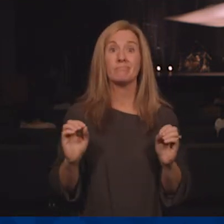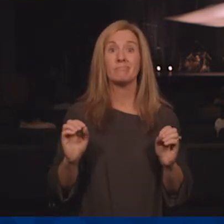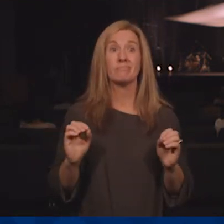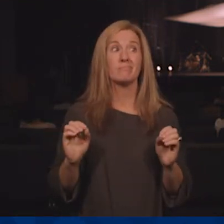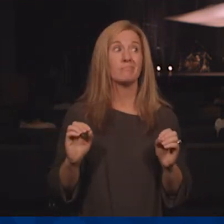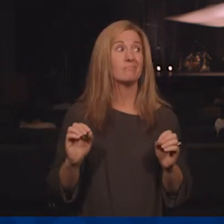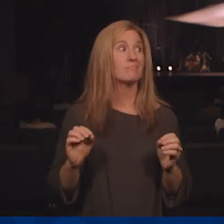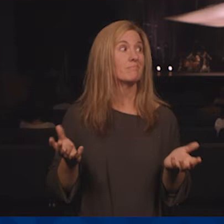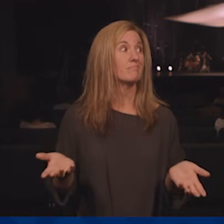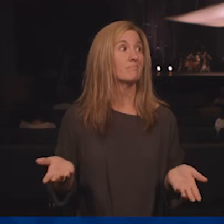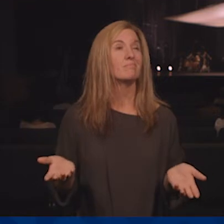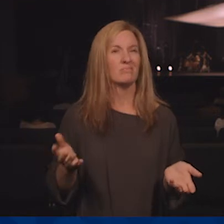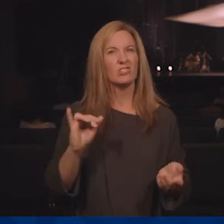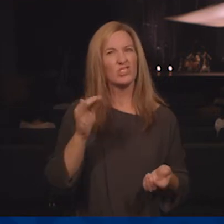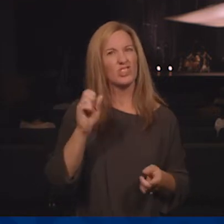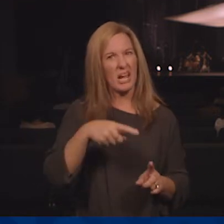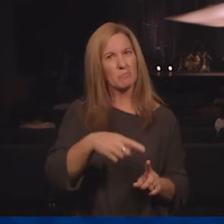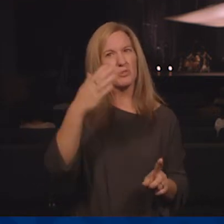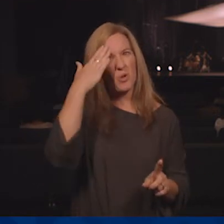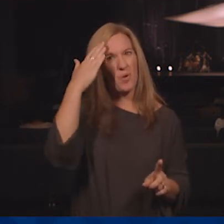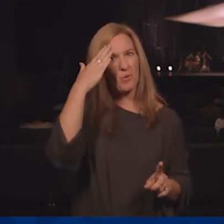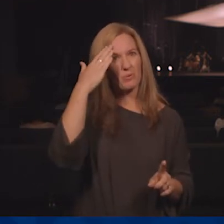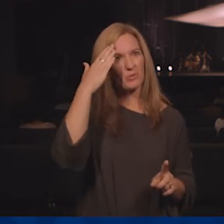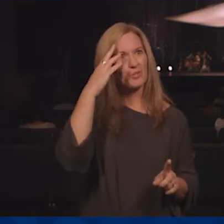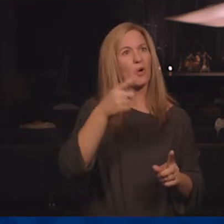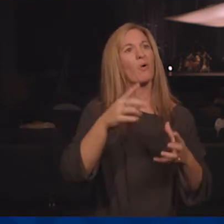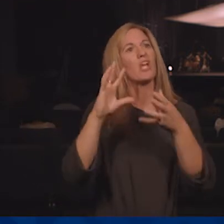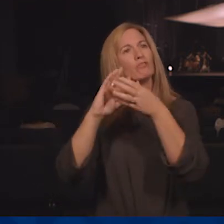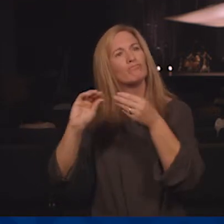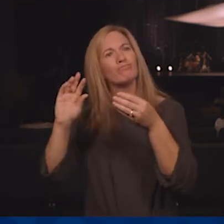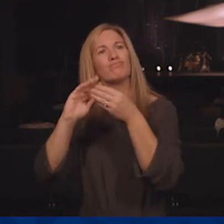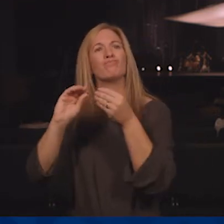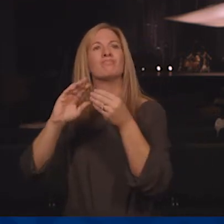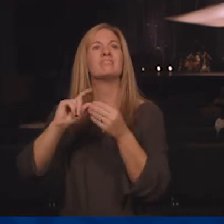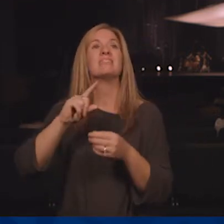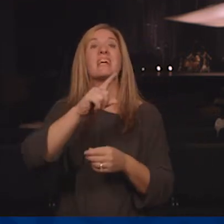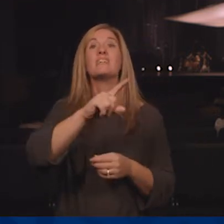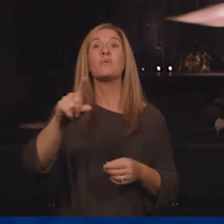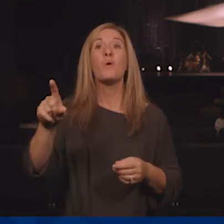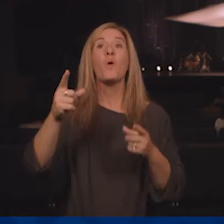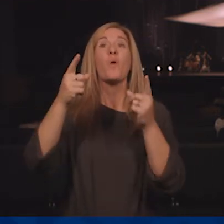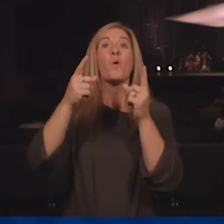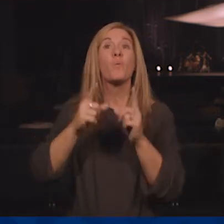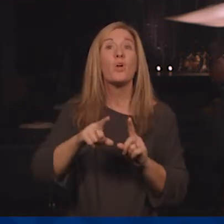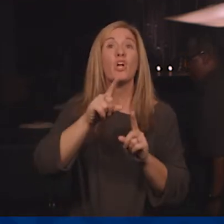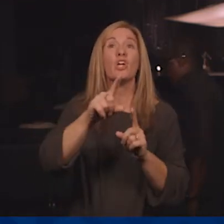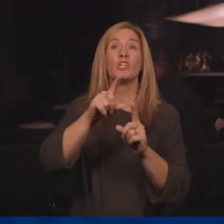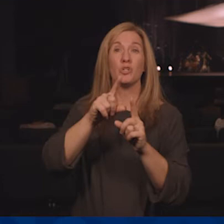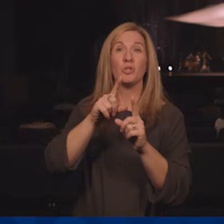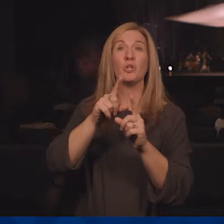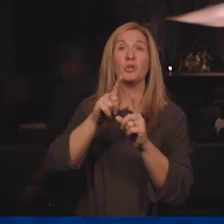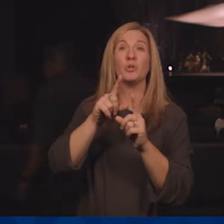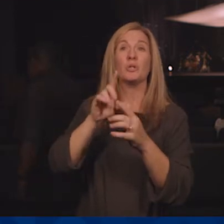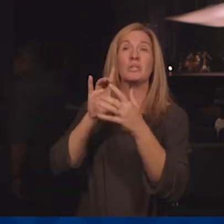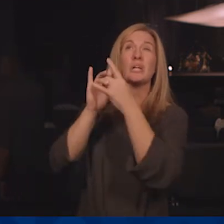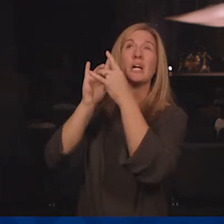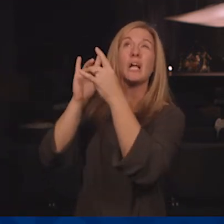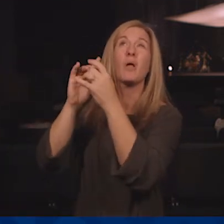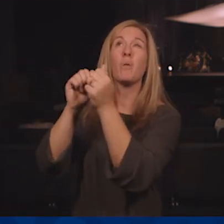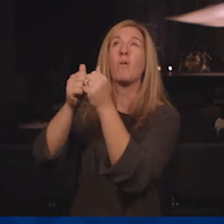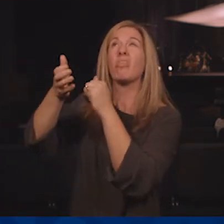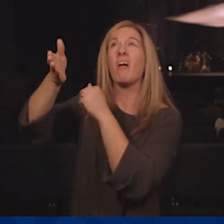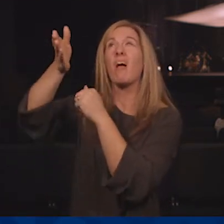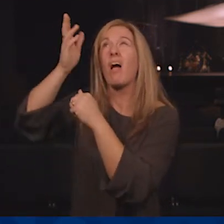James knows that. And so he tells a story, and he says, when you reorient yourself to the God of the universe,